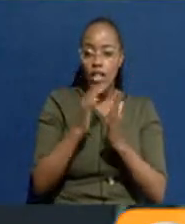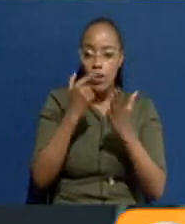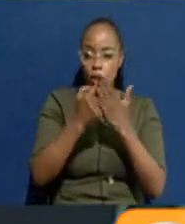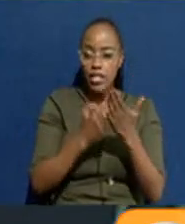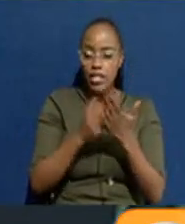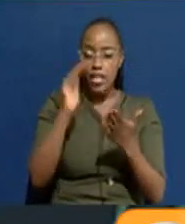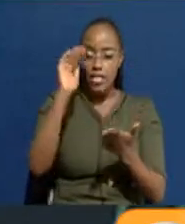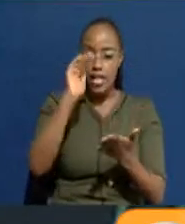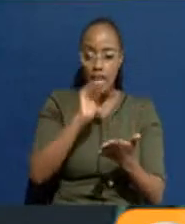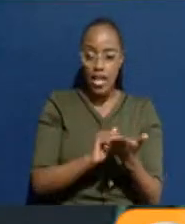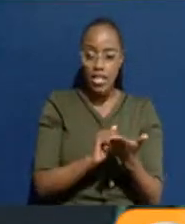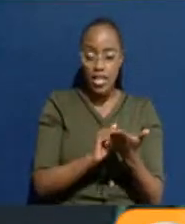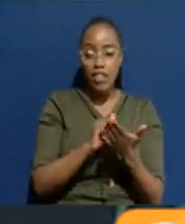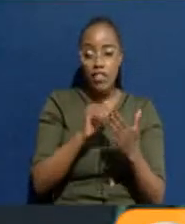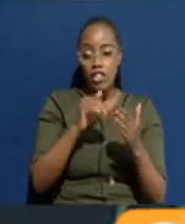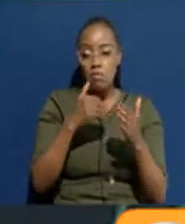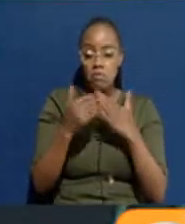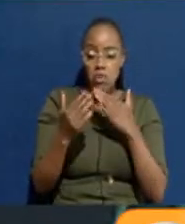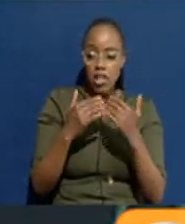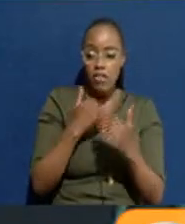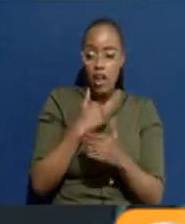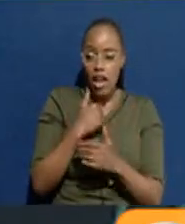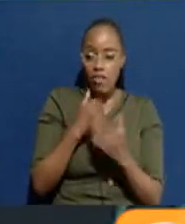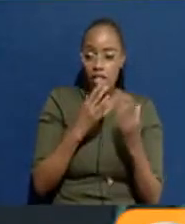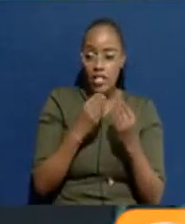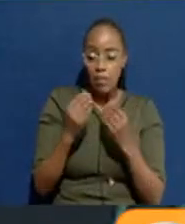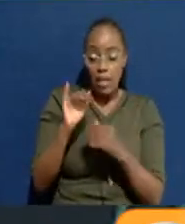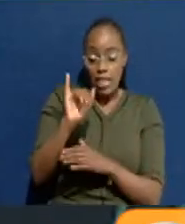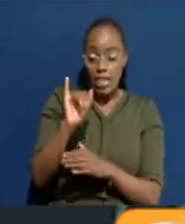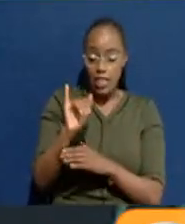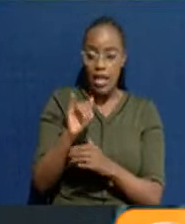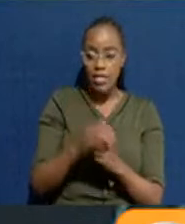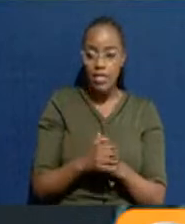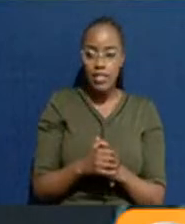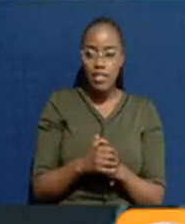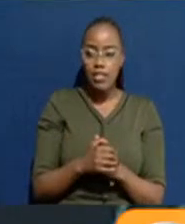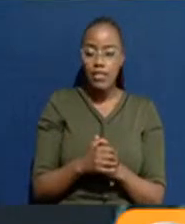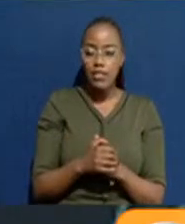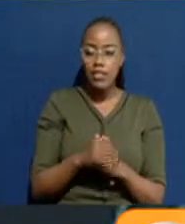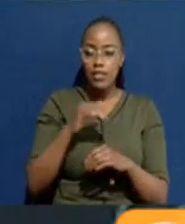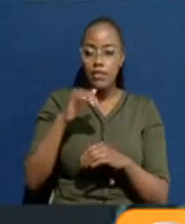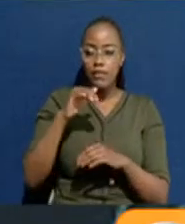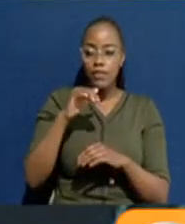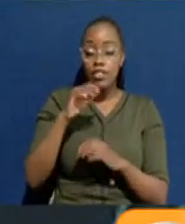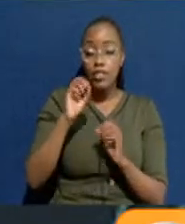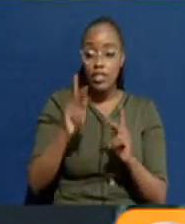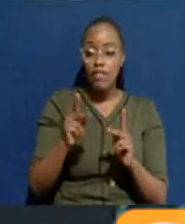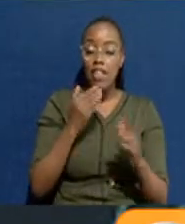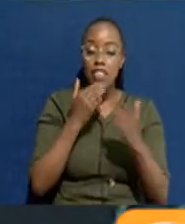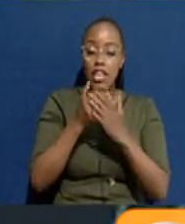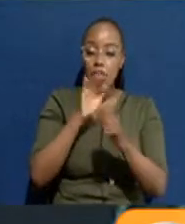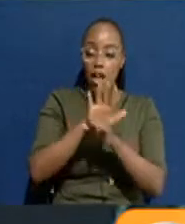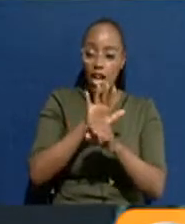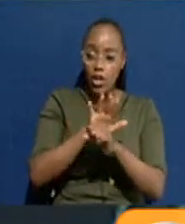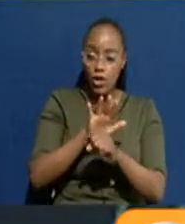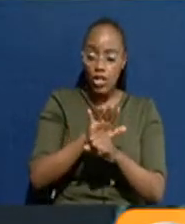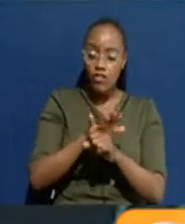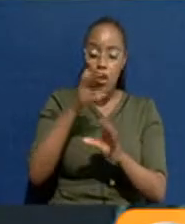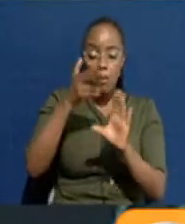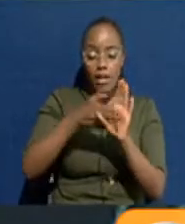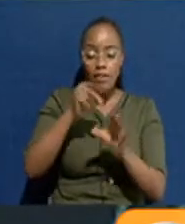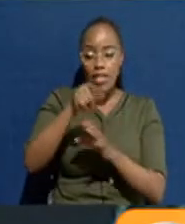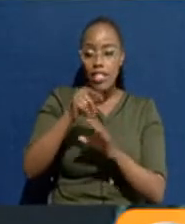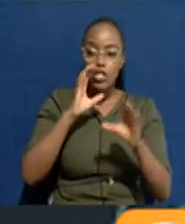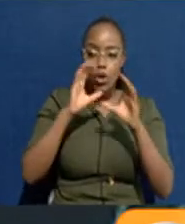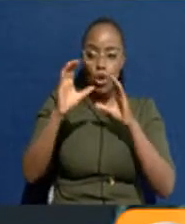again right here. The ones we were touching on were just the ones that we know at Citizen TV that have been recommended so far. All right. Thank you so much for taking part in this